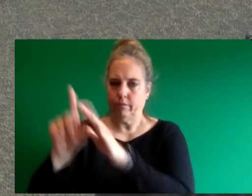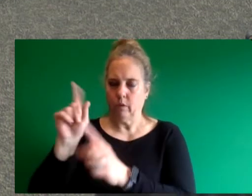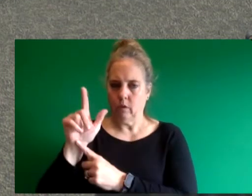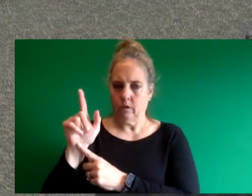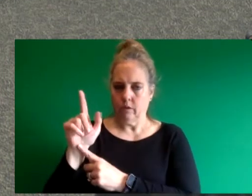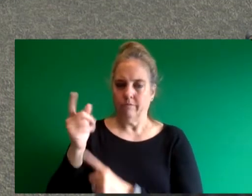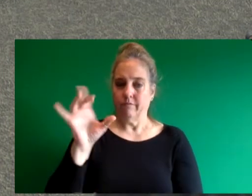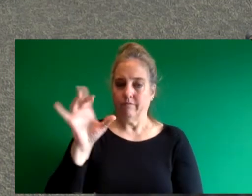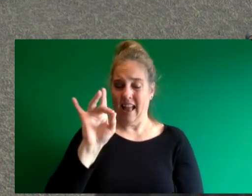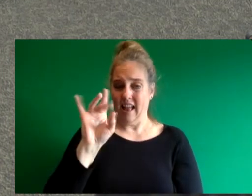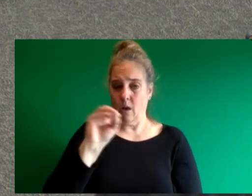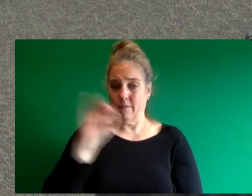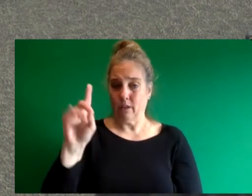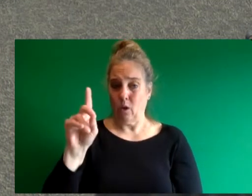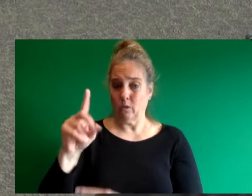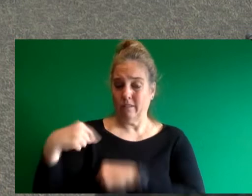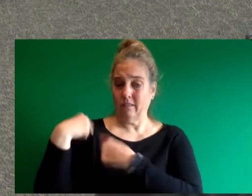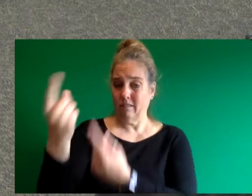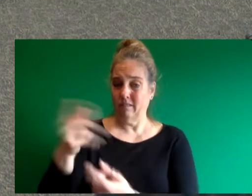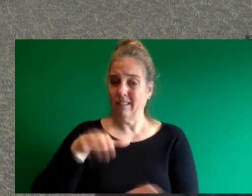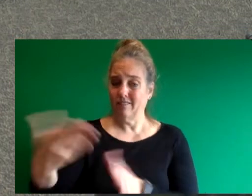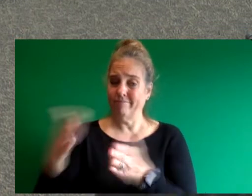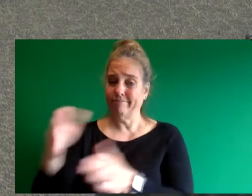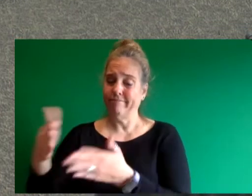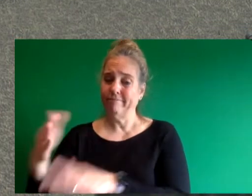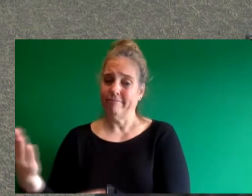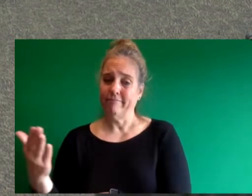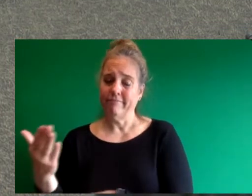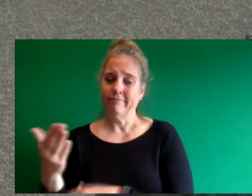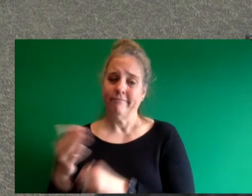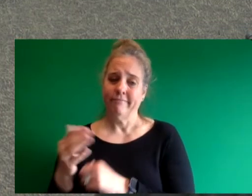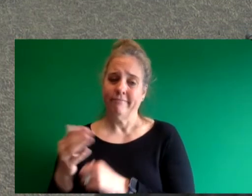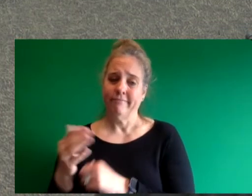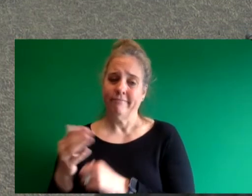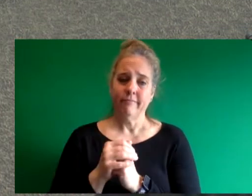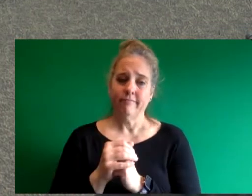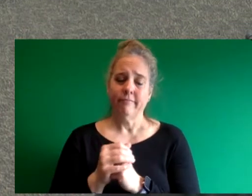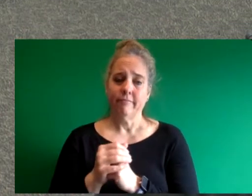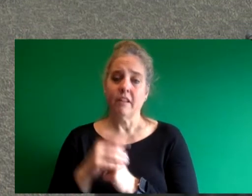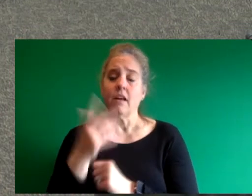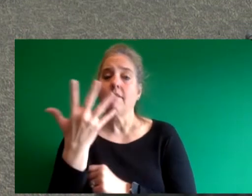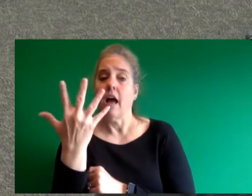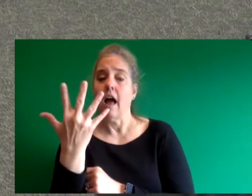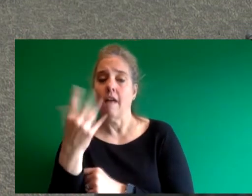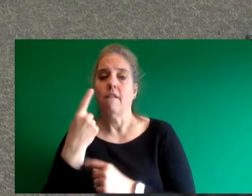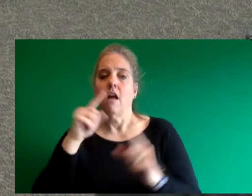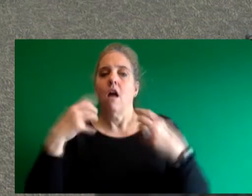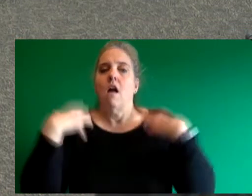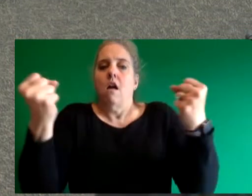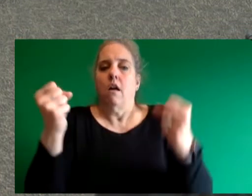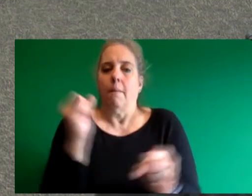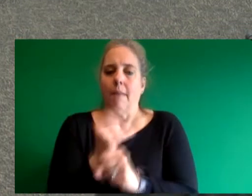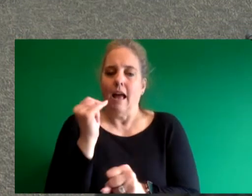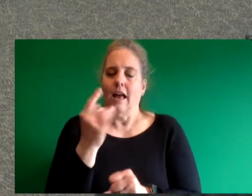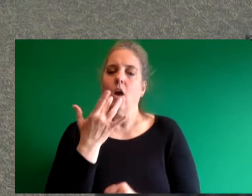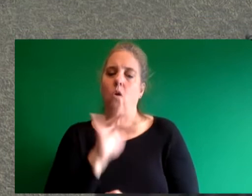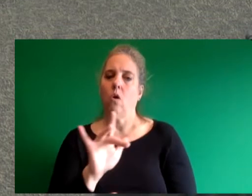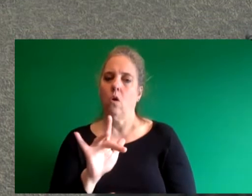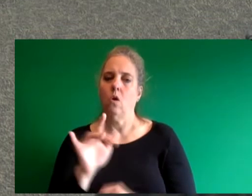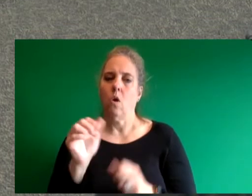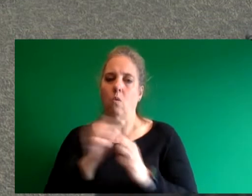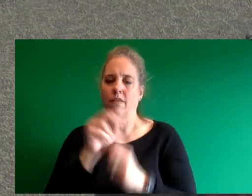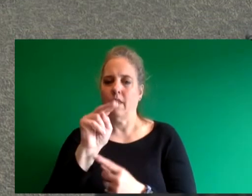been successful recoveries with the use of Narcan, right? And so from that point, we decided that it would become necessary to